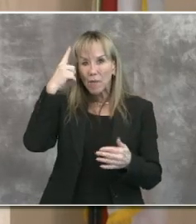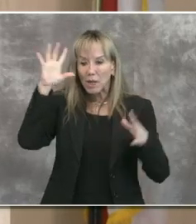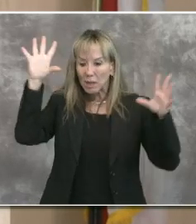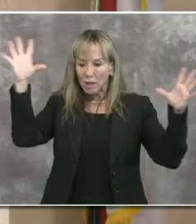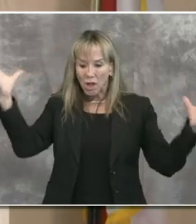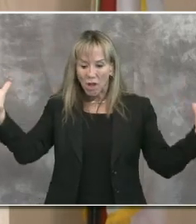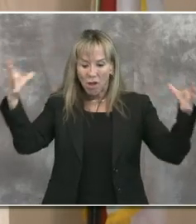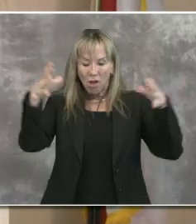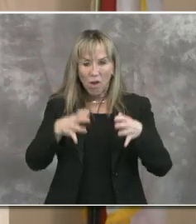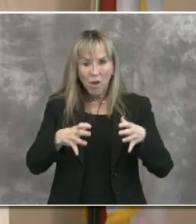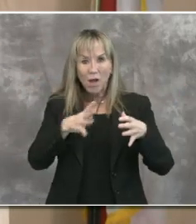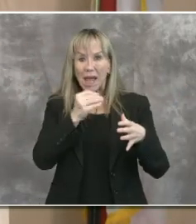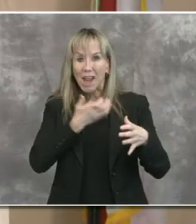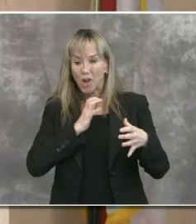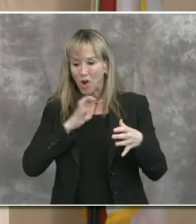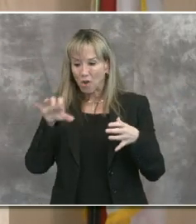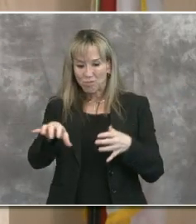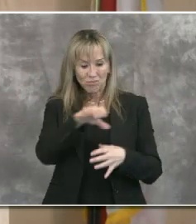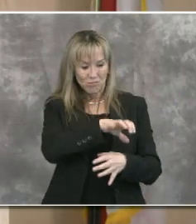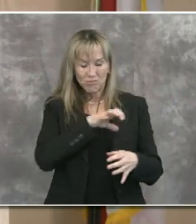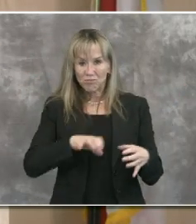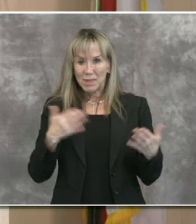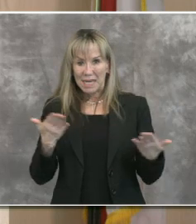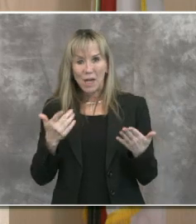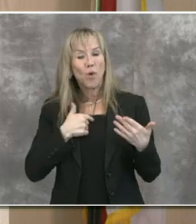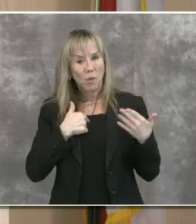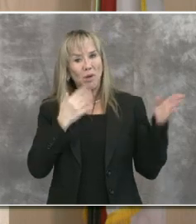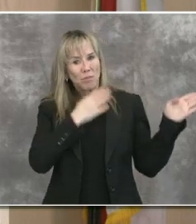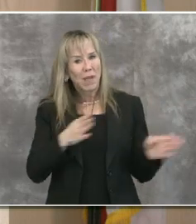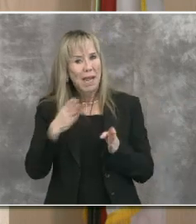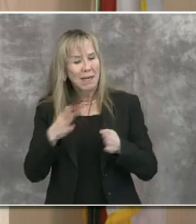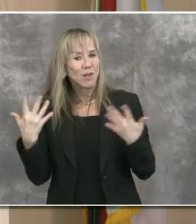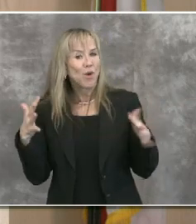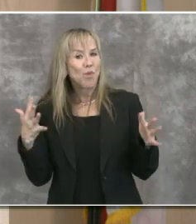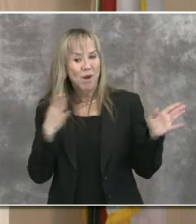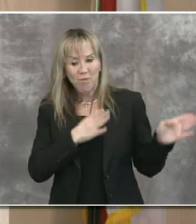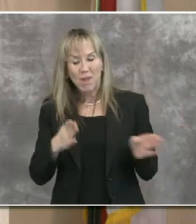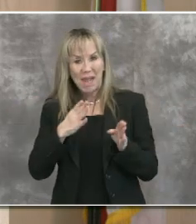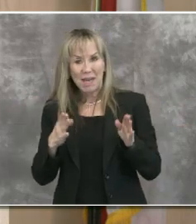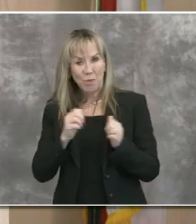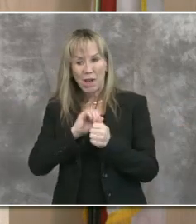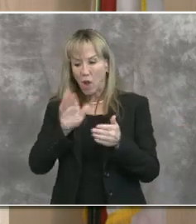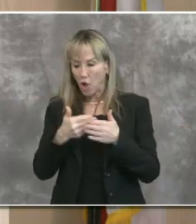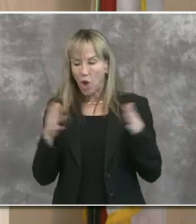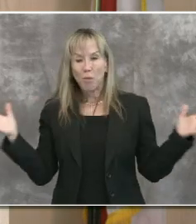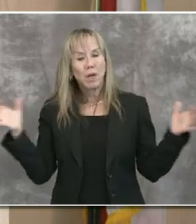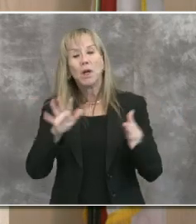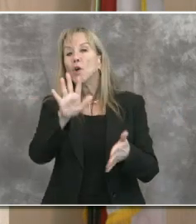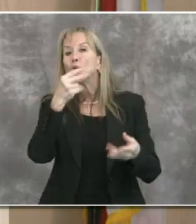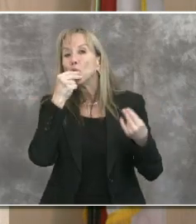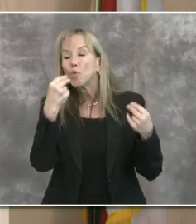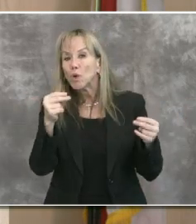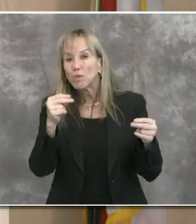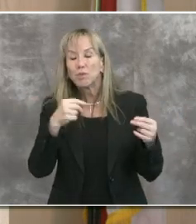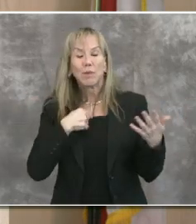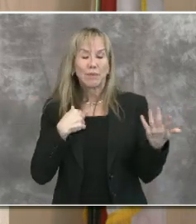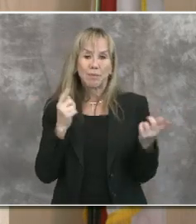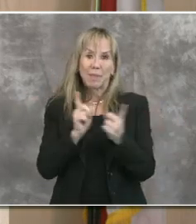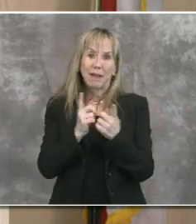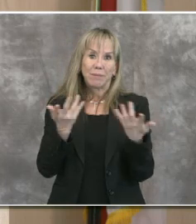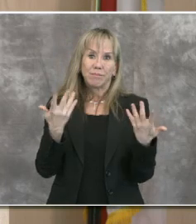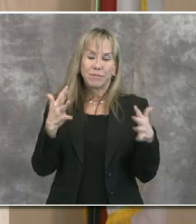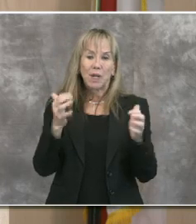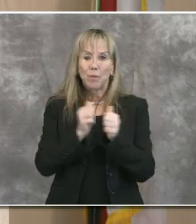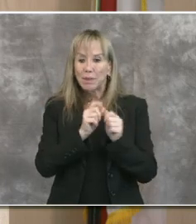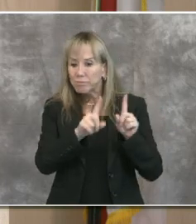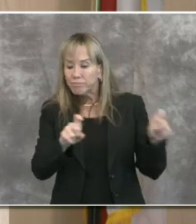as working with our sector partners. We are already in the planning process. Grocery stores, I've met with grocery stores and